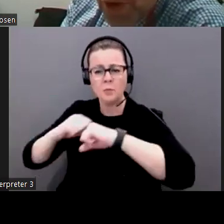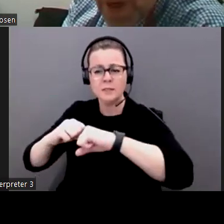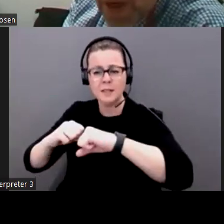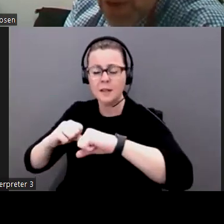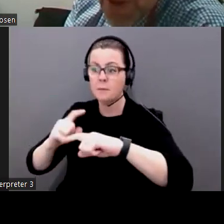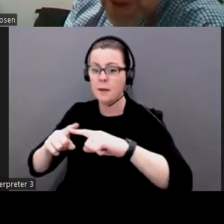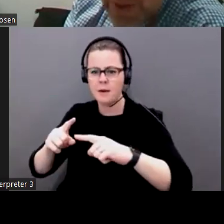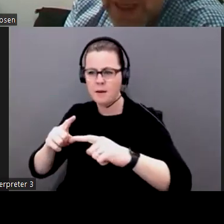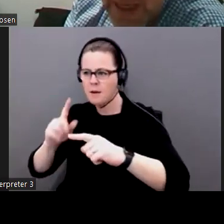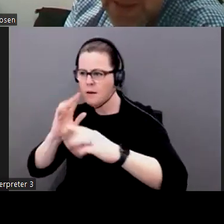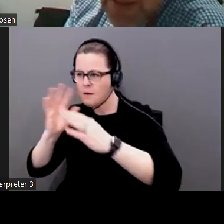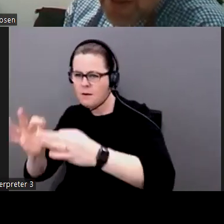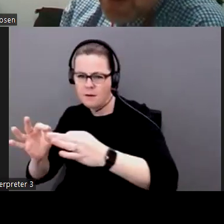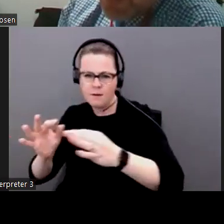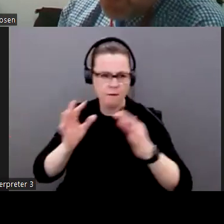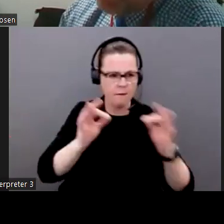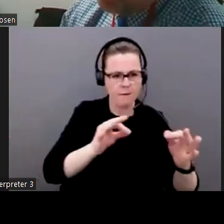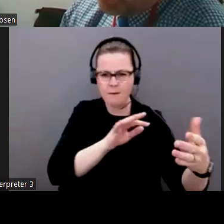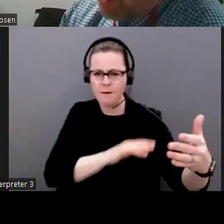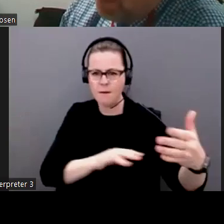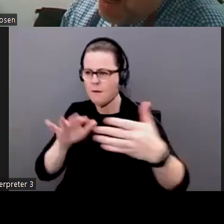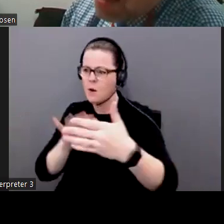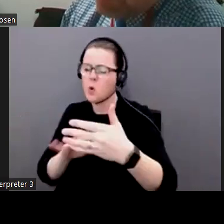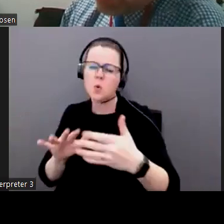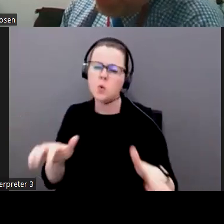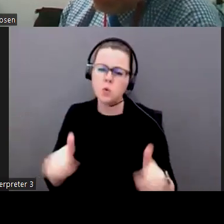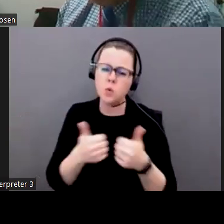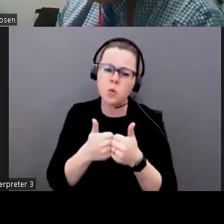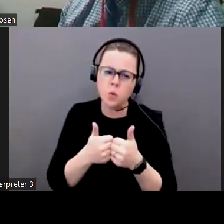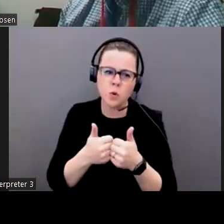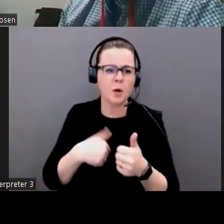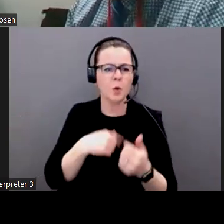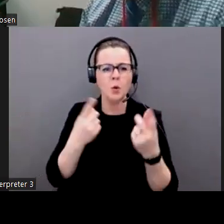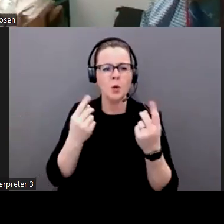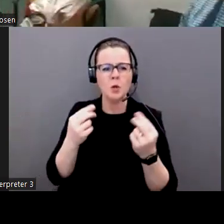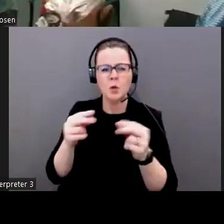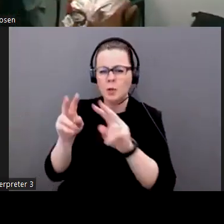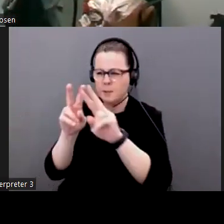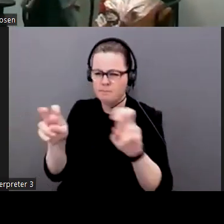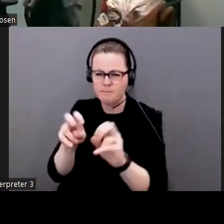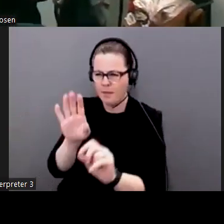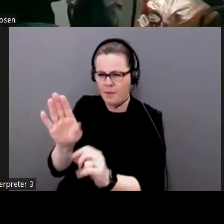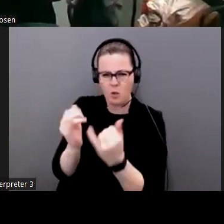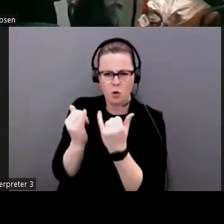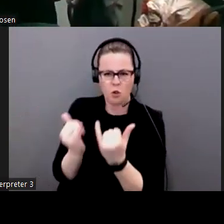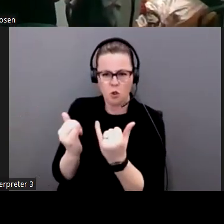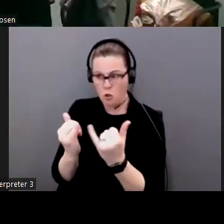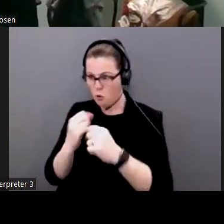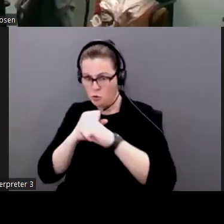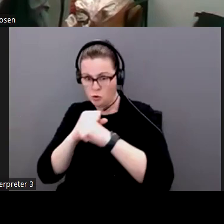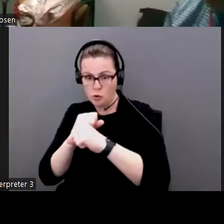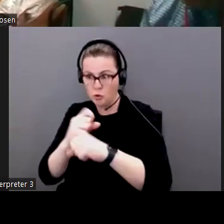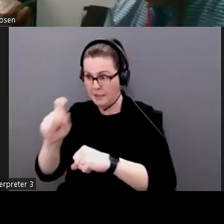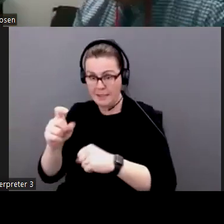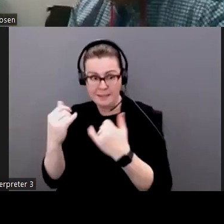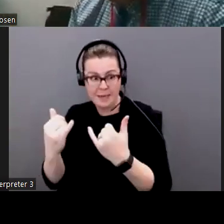We determine acute security needs. We do a comprehensive social evaluation, as I mentioned. Alyssa and her colleague Elaine